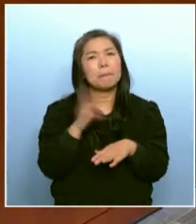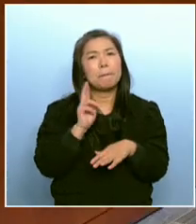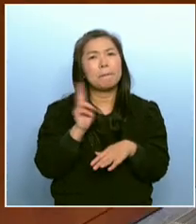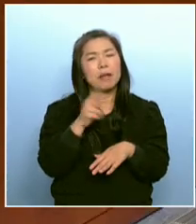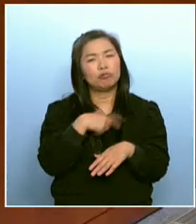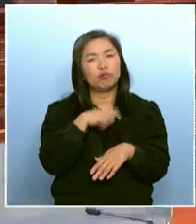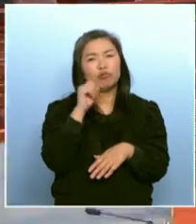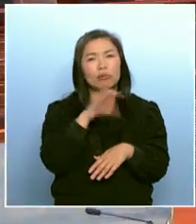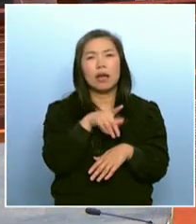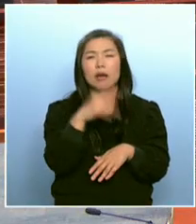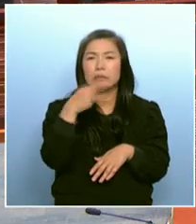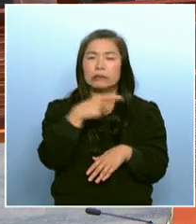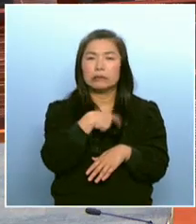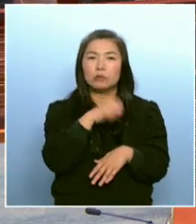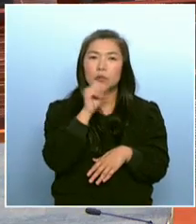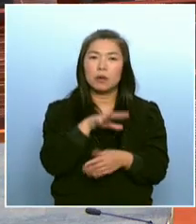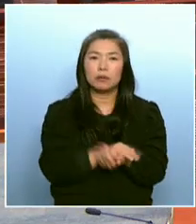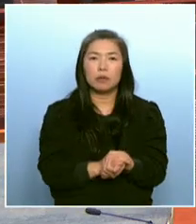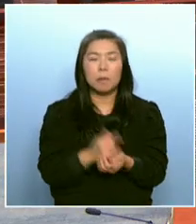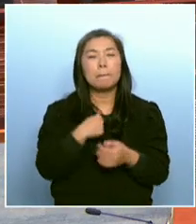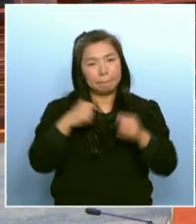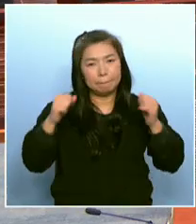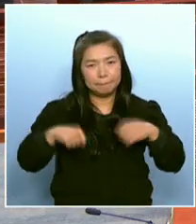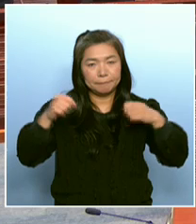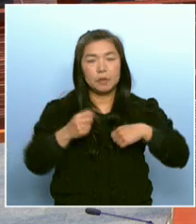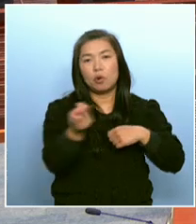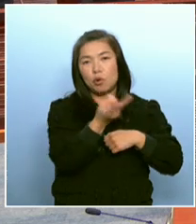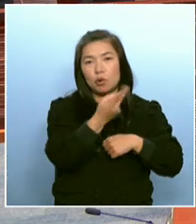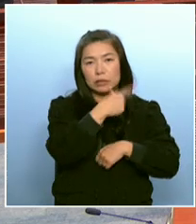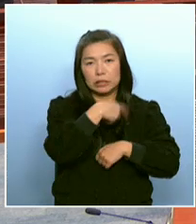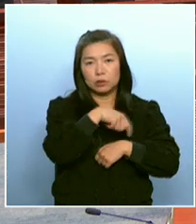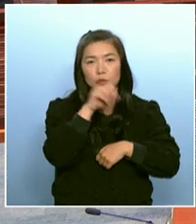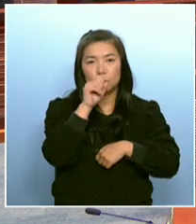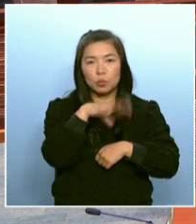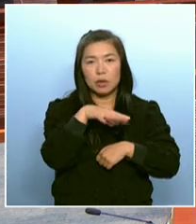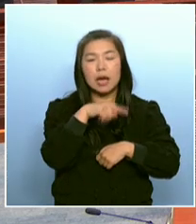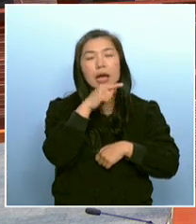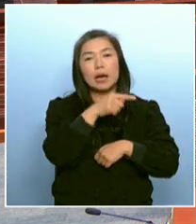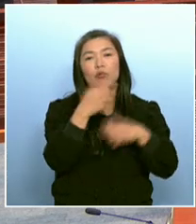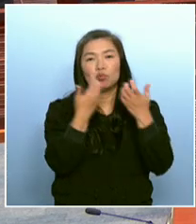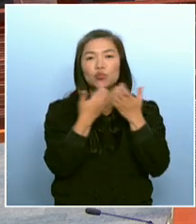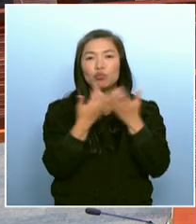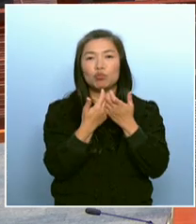Ms. Grace Chan, I want to follow up on what the members asked before.